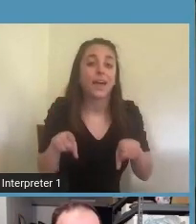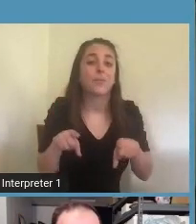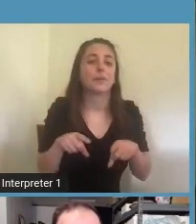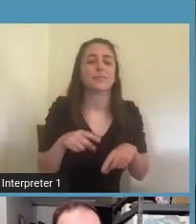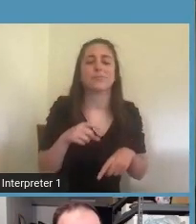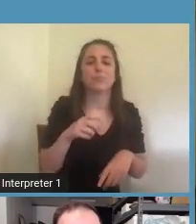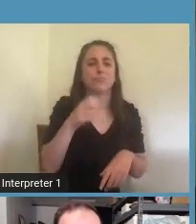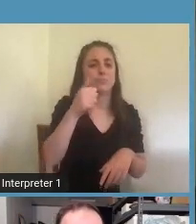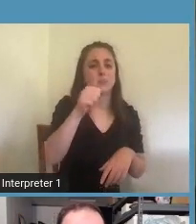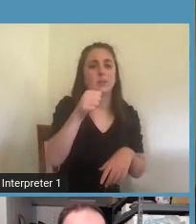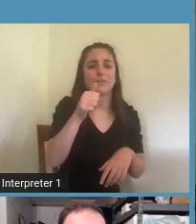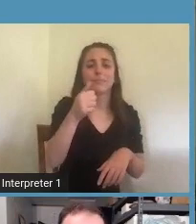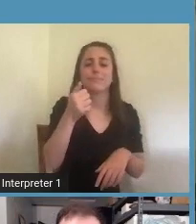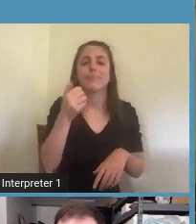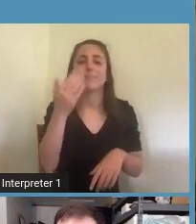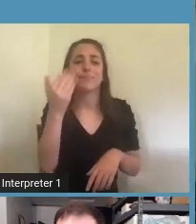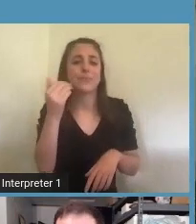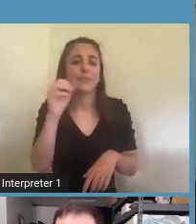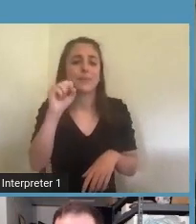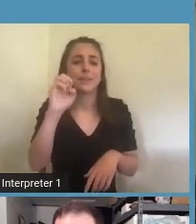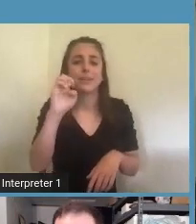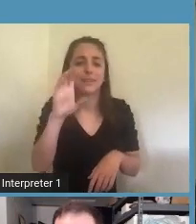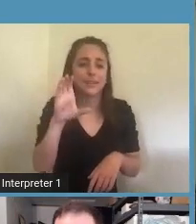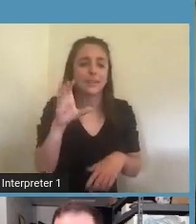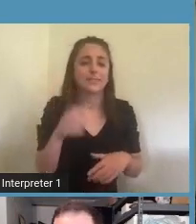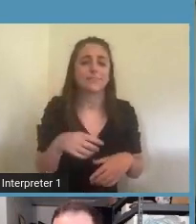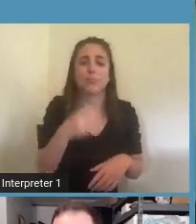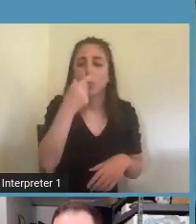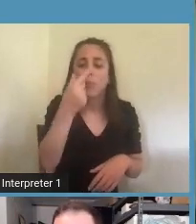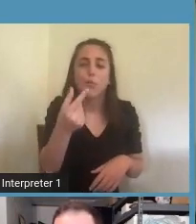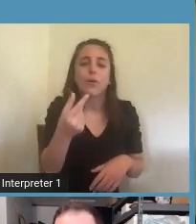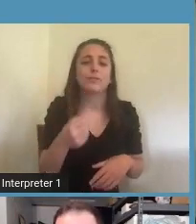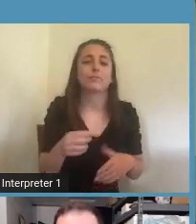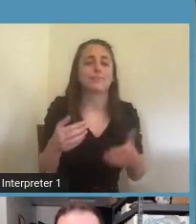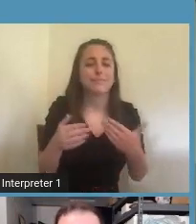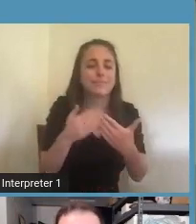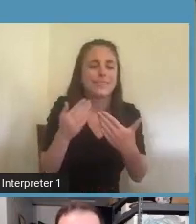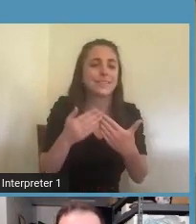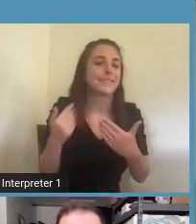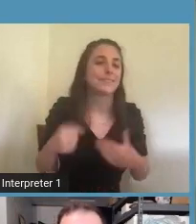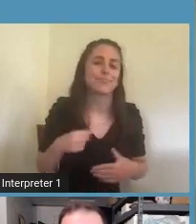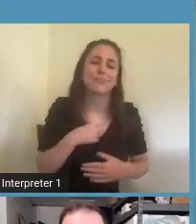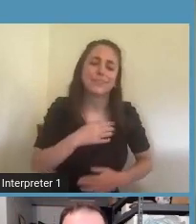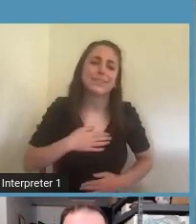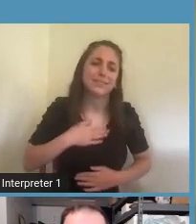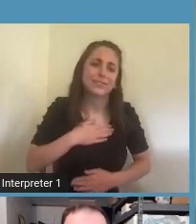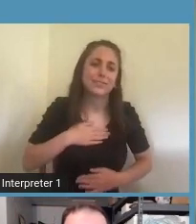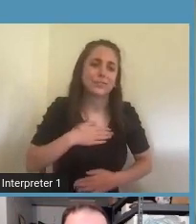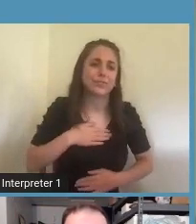to watch it. So again, I do enjoy watching these